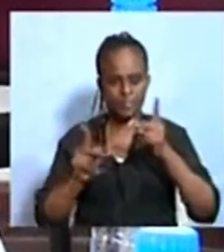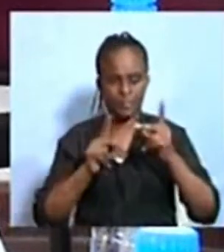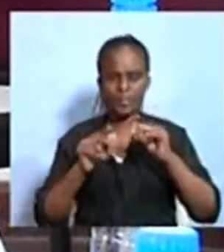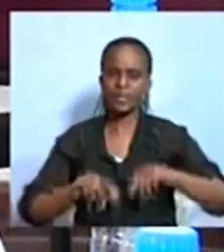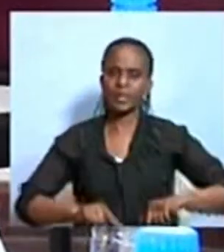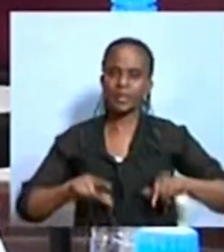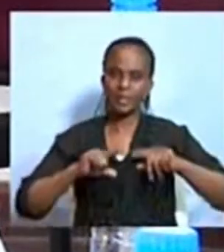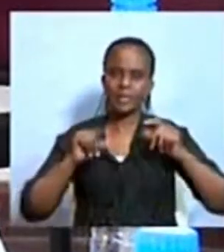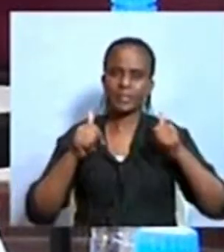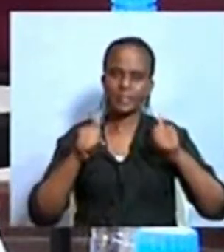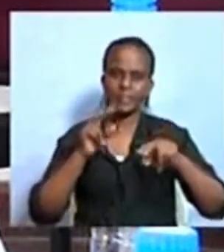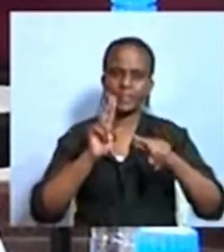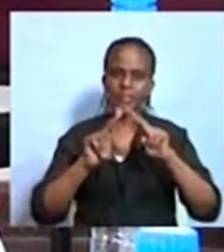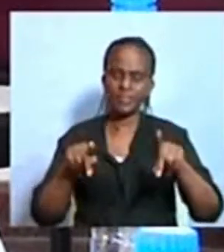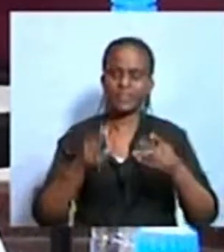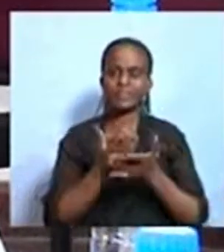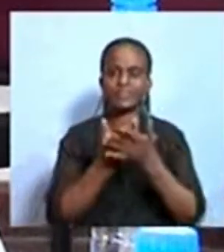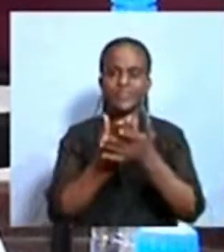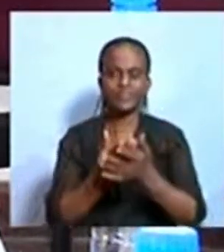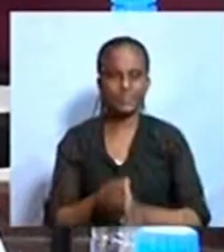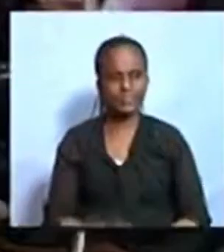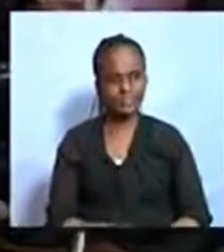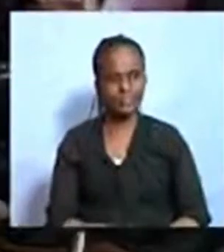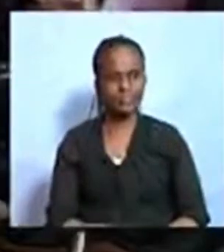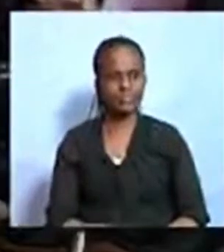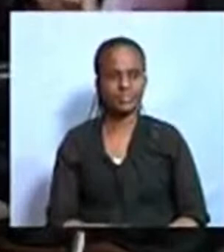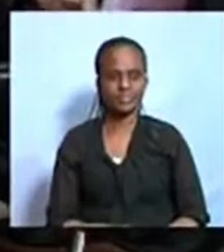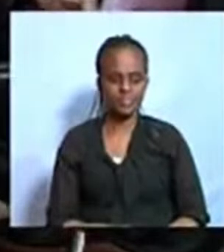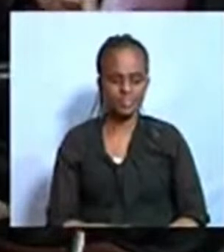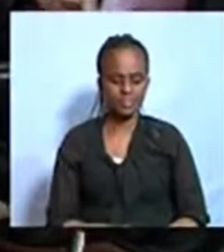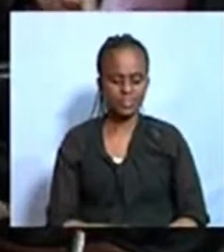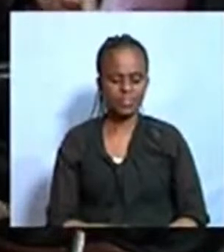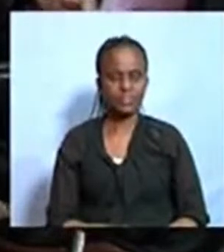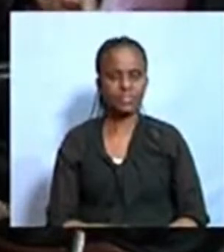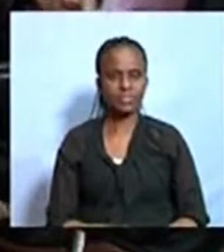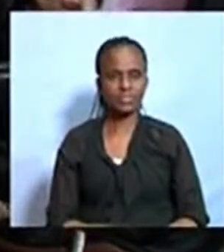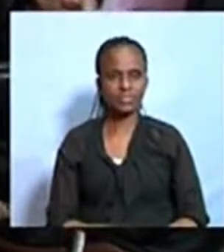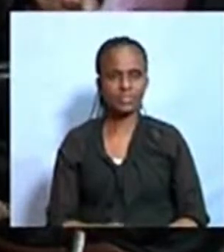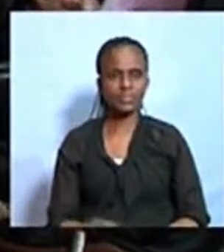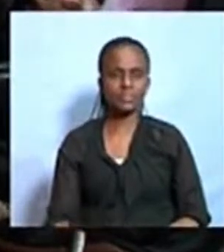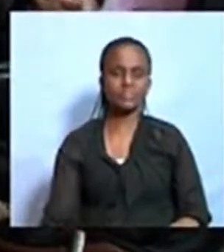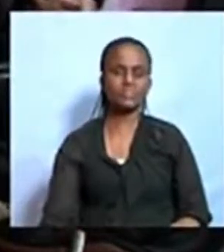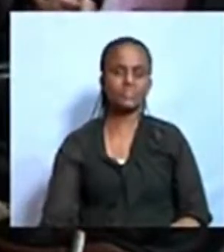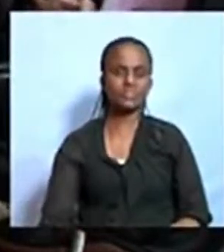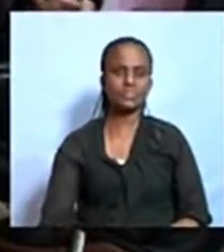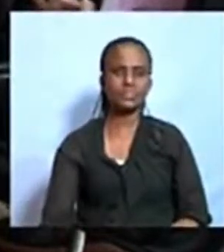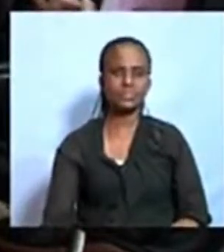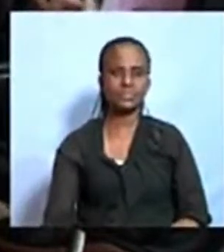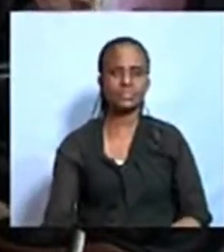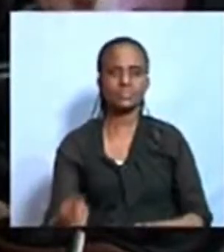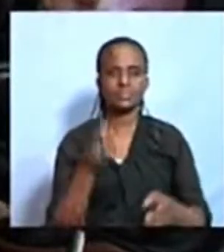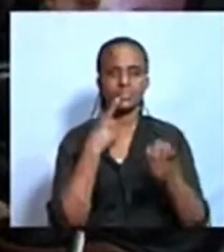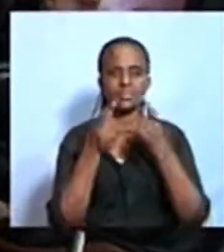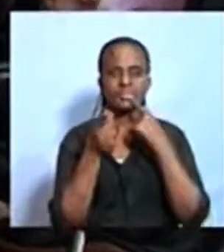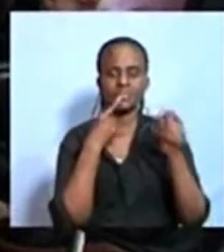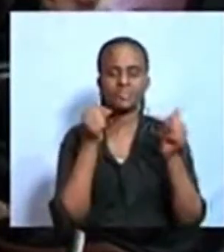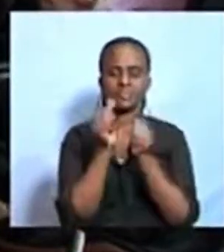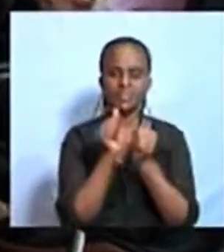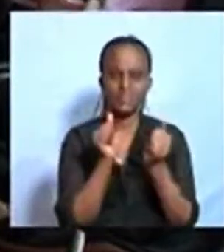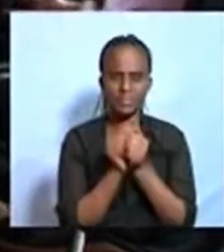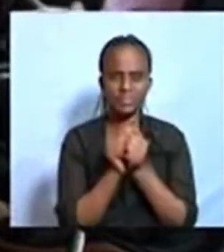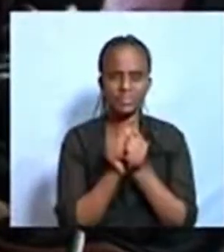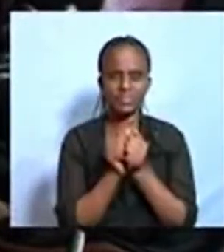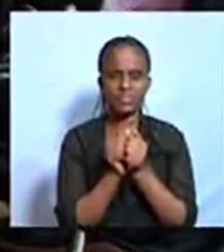well-being. Chair, I submit. Thank you. Just a follow-up, Chair. Okay. You have talked about